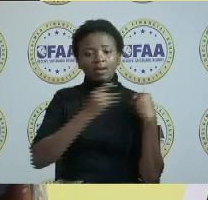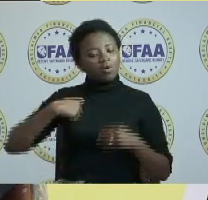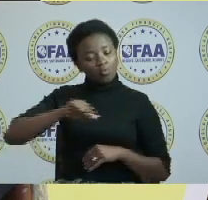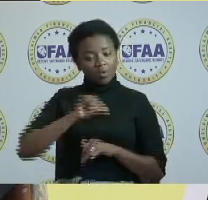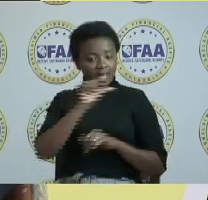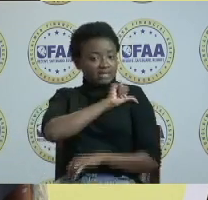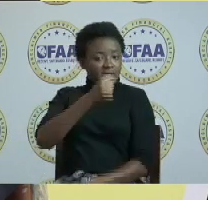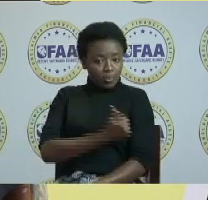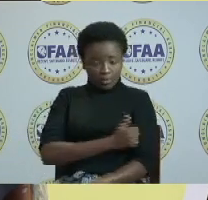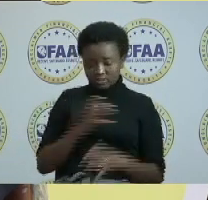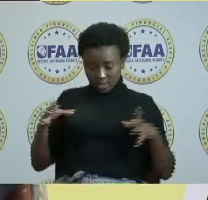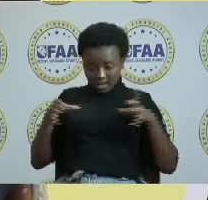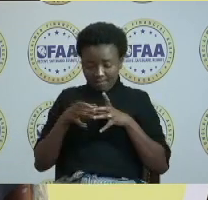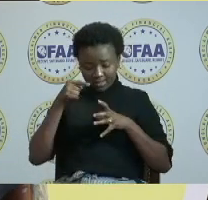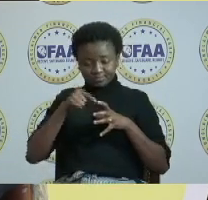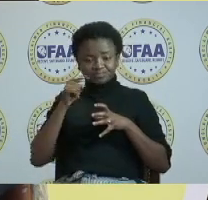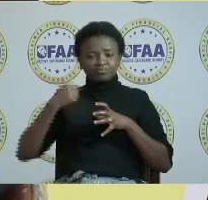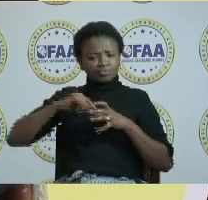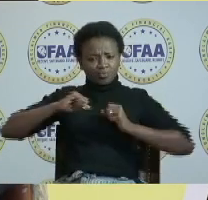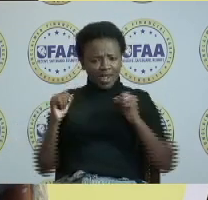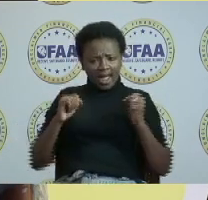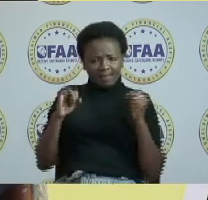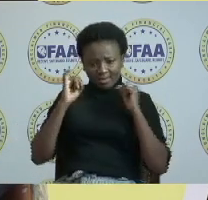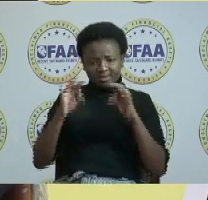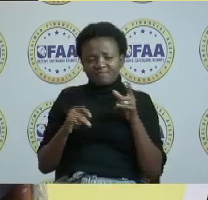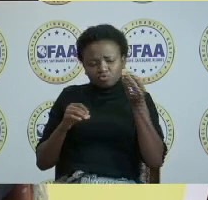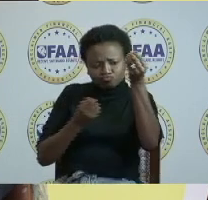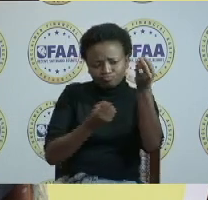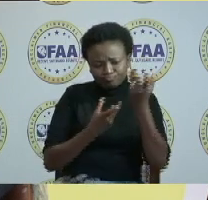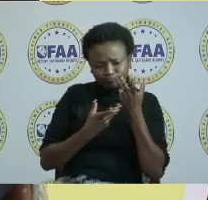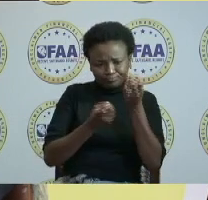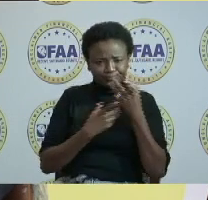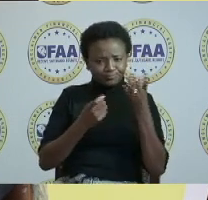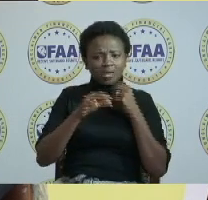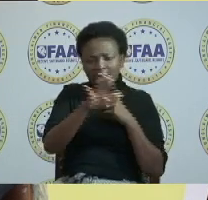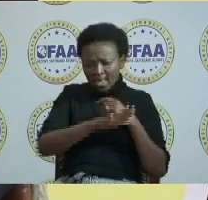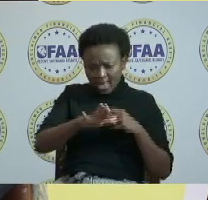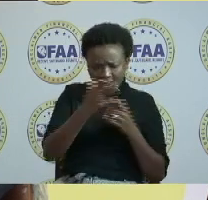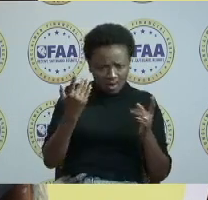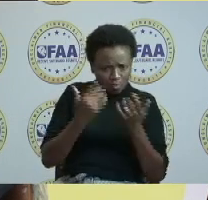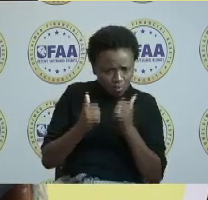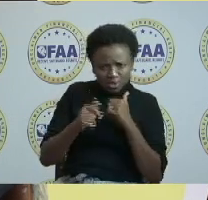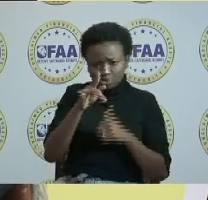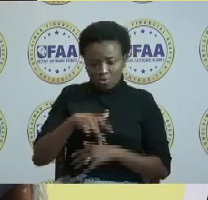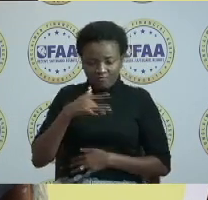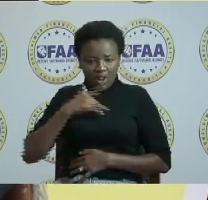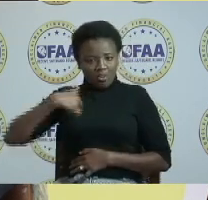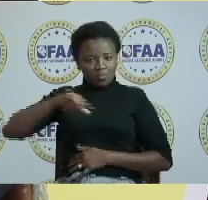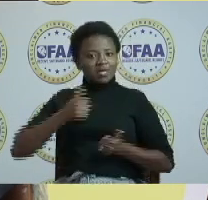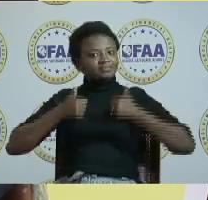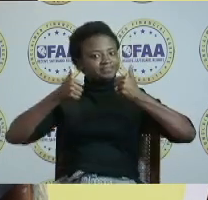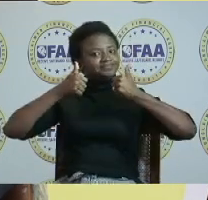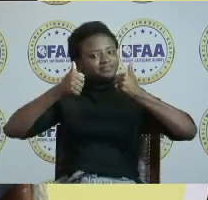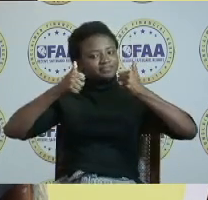authority to hear from you. Maybe what are some of the areas you feel we are doing okay and